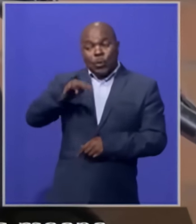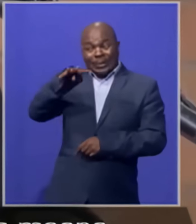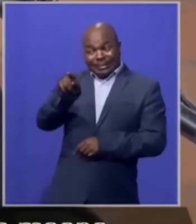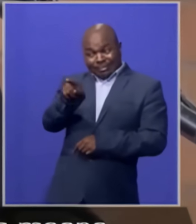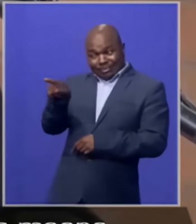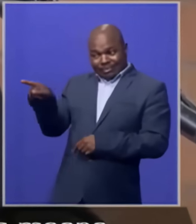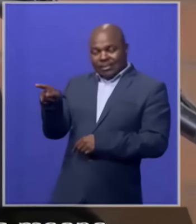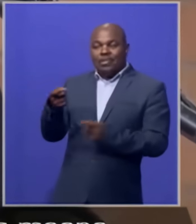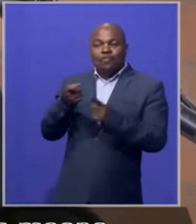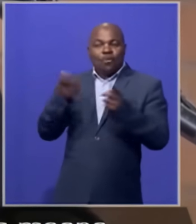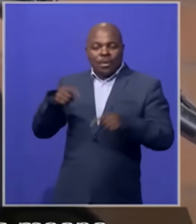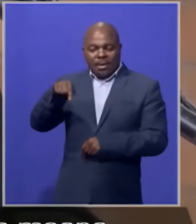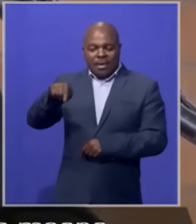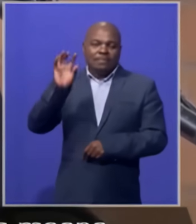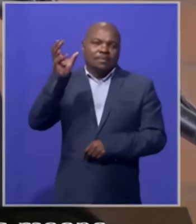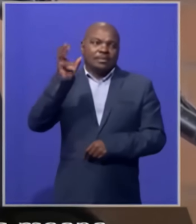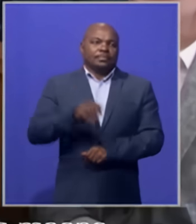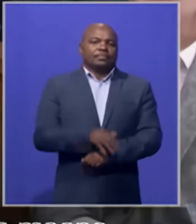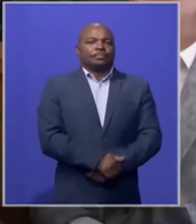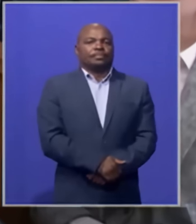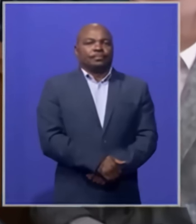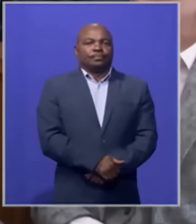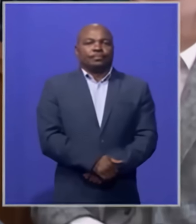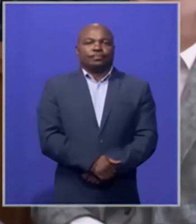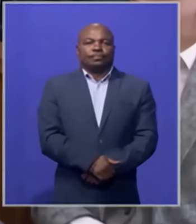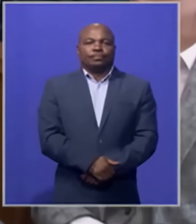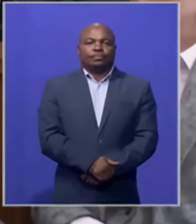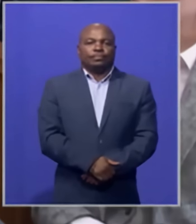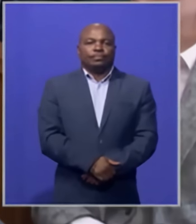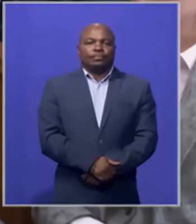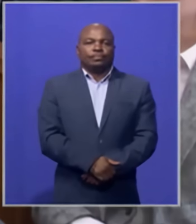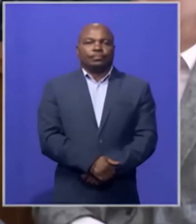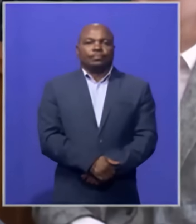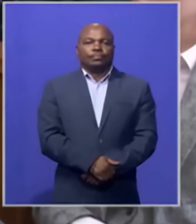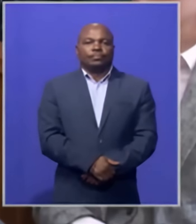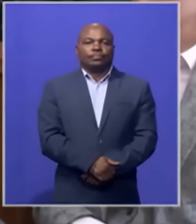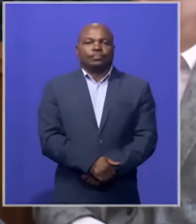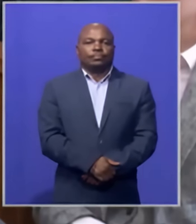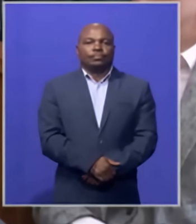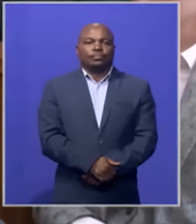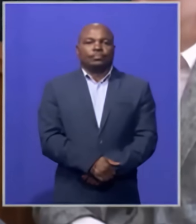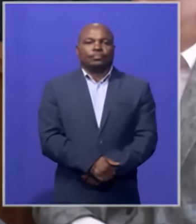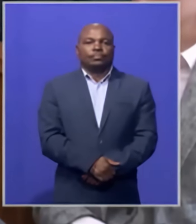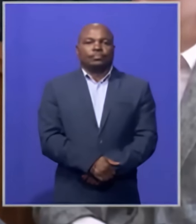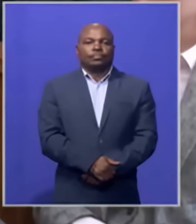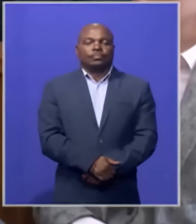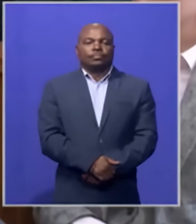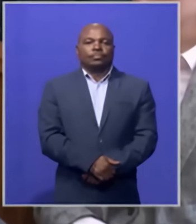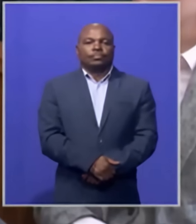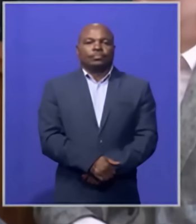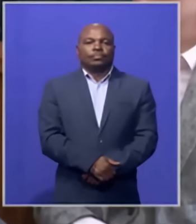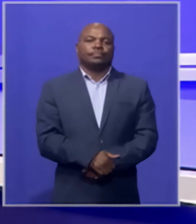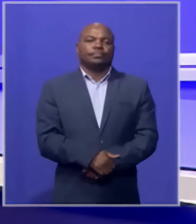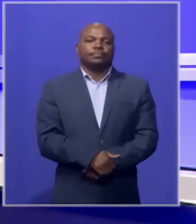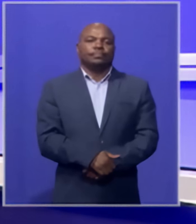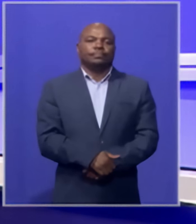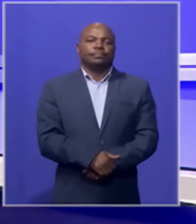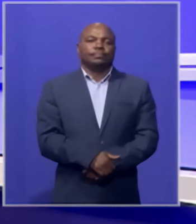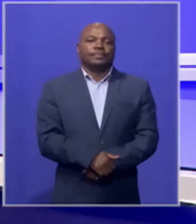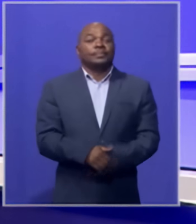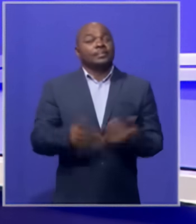yona e Freistata. Ke Magala Masiteng, Lefapheng la Ditaba ho SABC Jagasfontein.